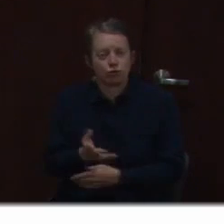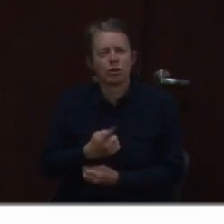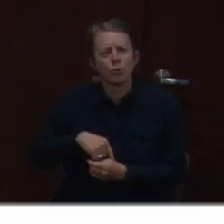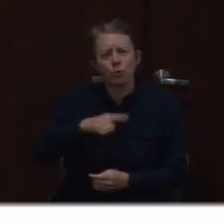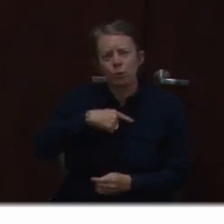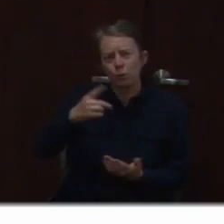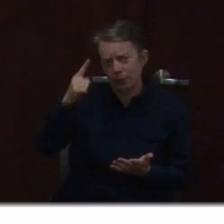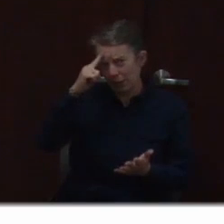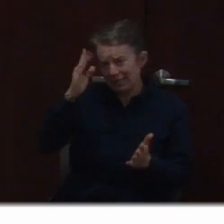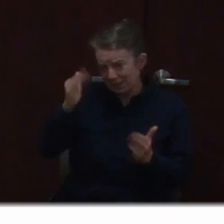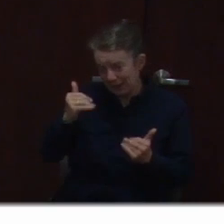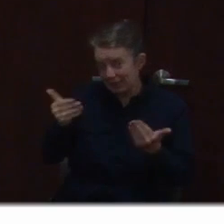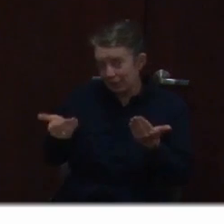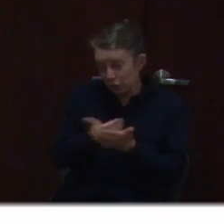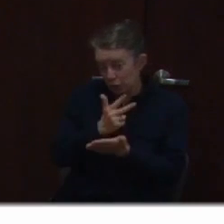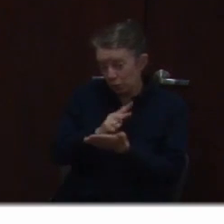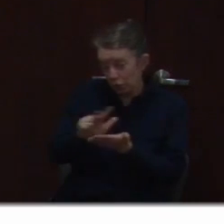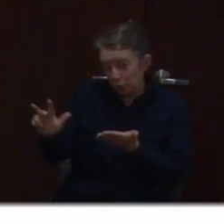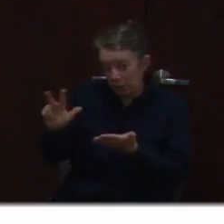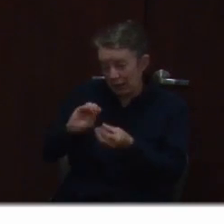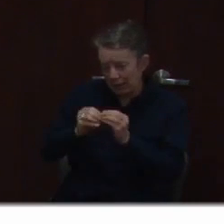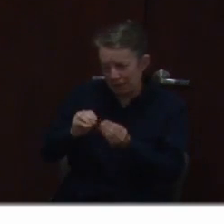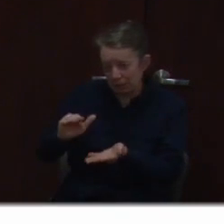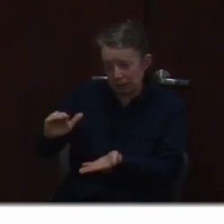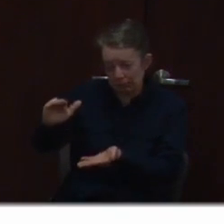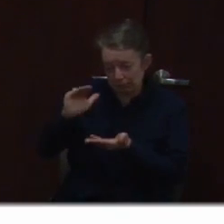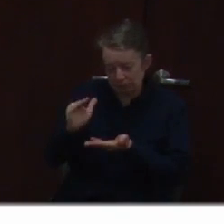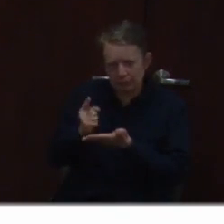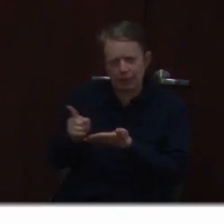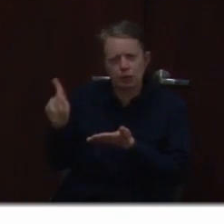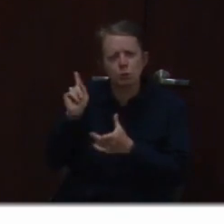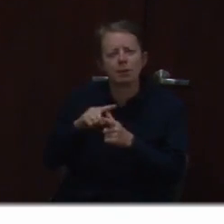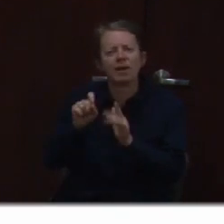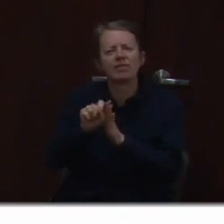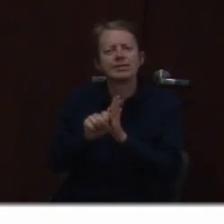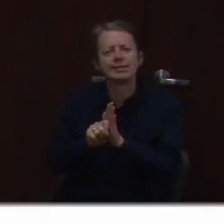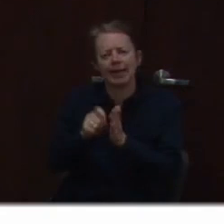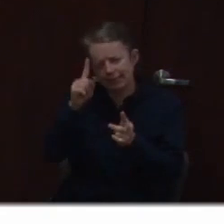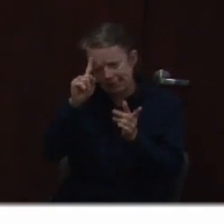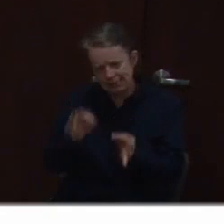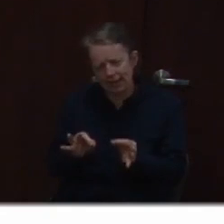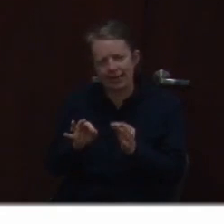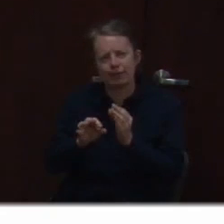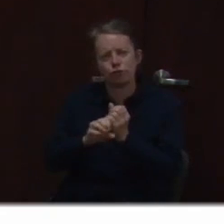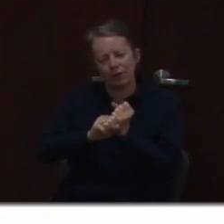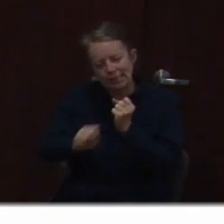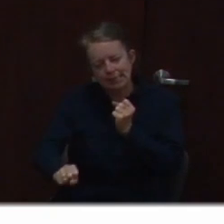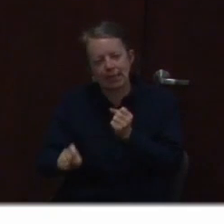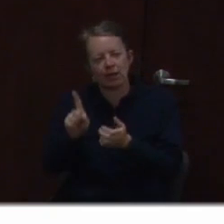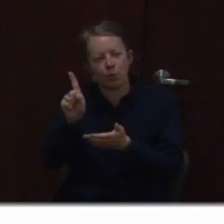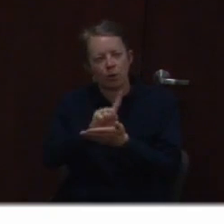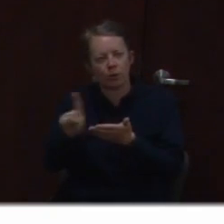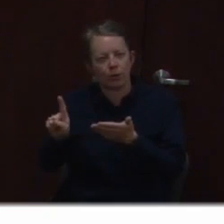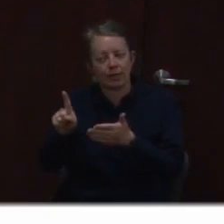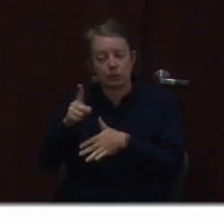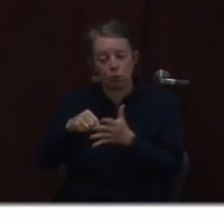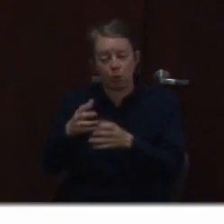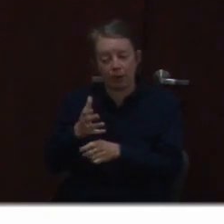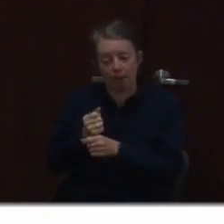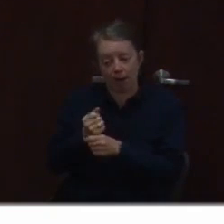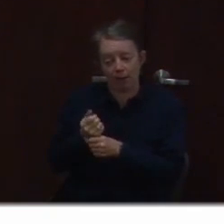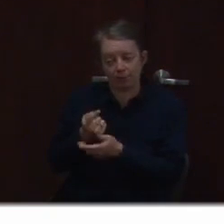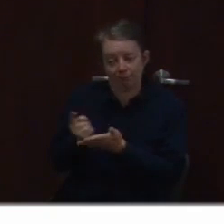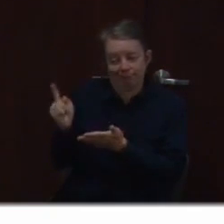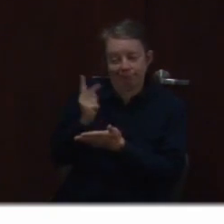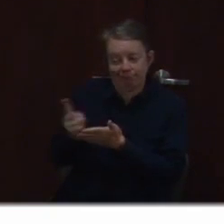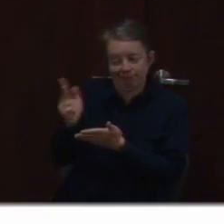allocation notification last week, but then the state said we're going to extend it 1 week. So what we got the previous 3 weeks is what we got this